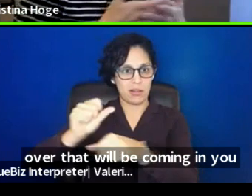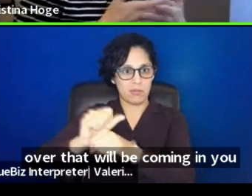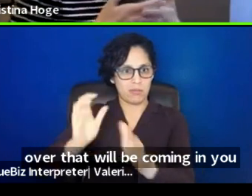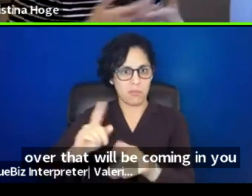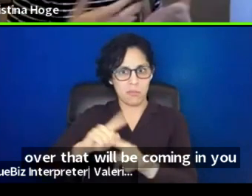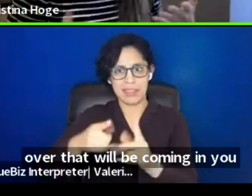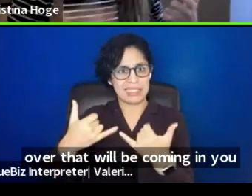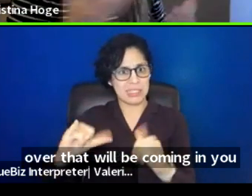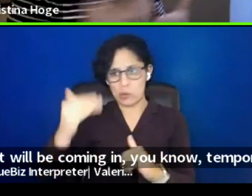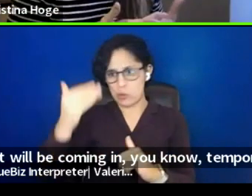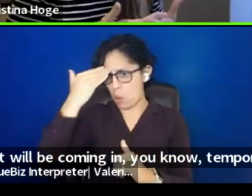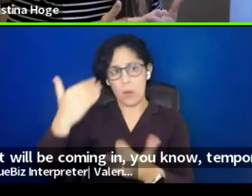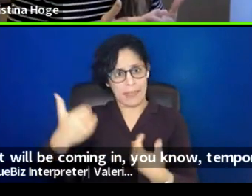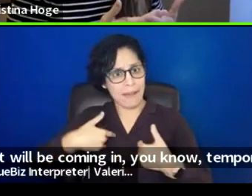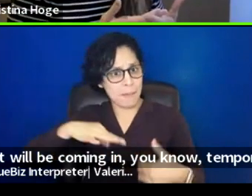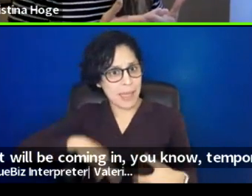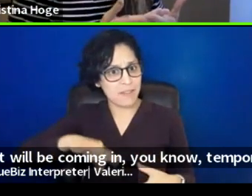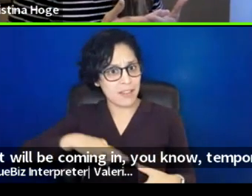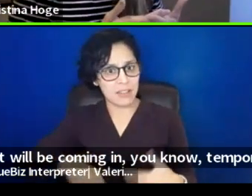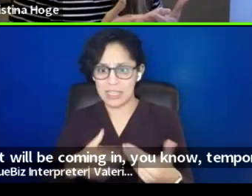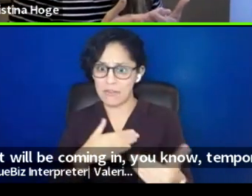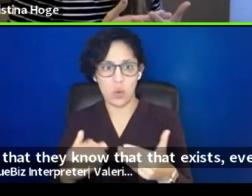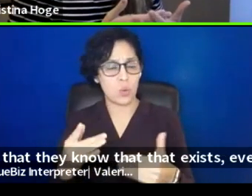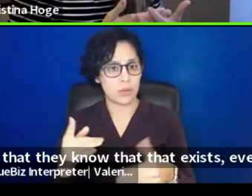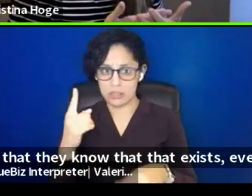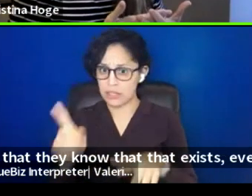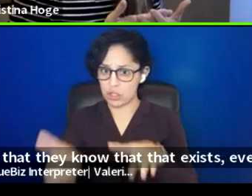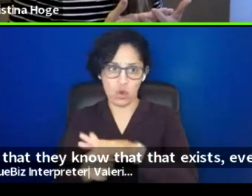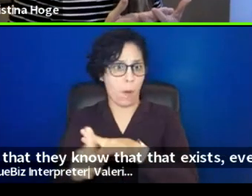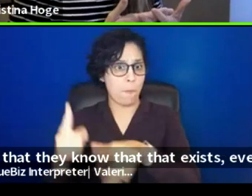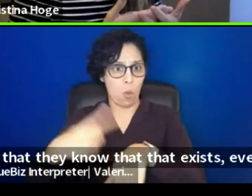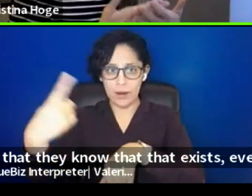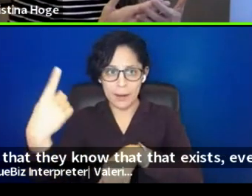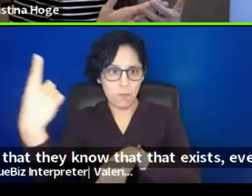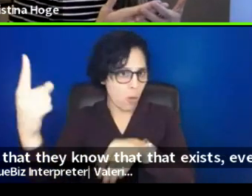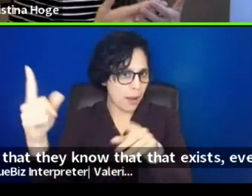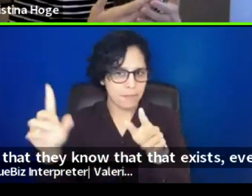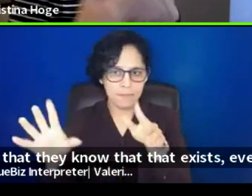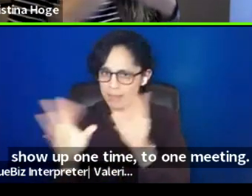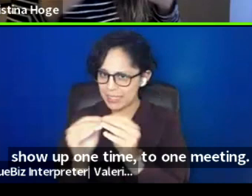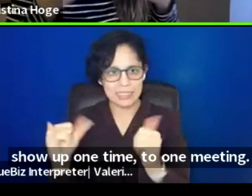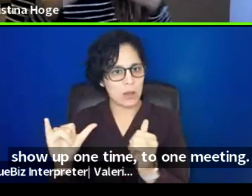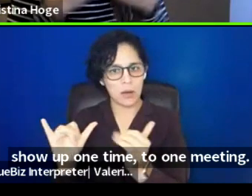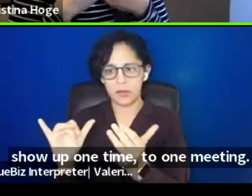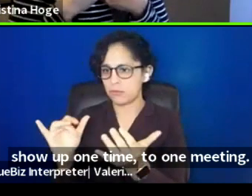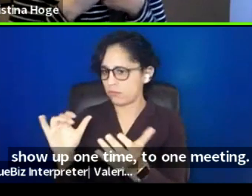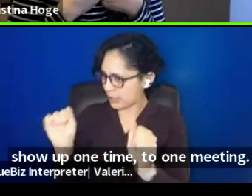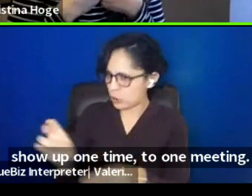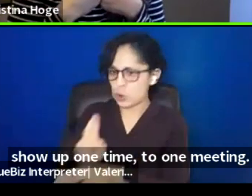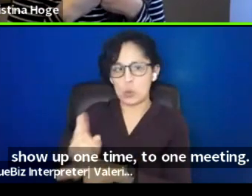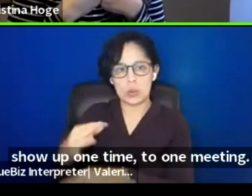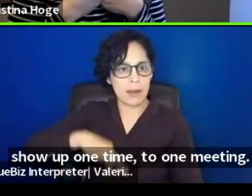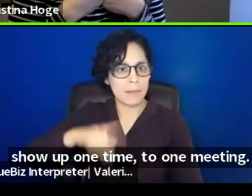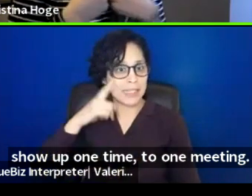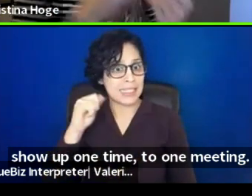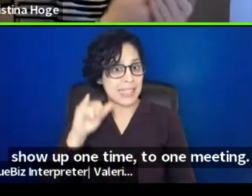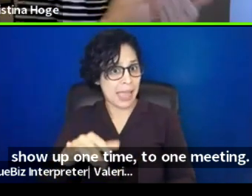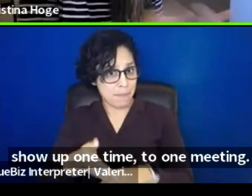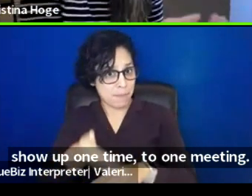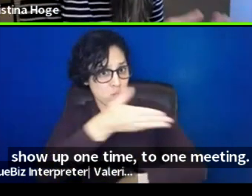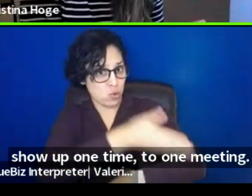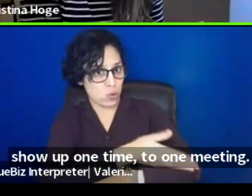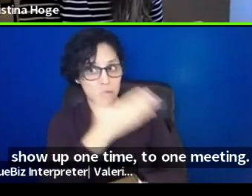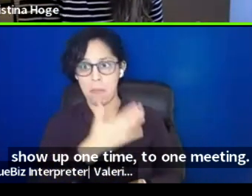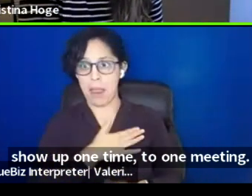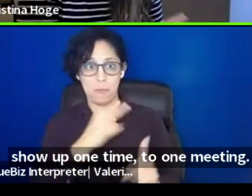know that that exists, even if they show up one time to one meeting, because I think that only improves my perspective, is that I want to